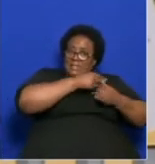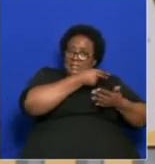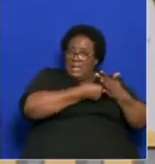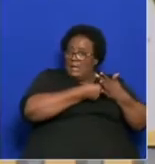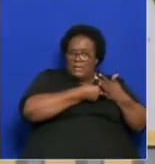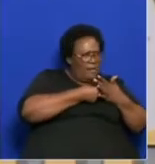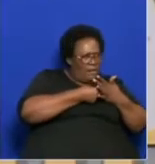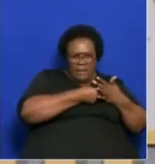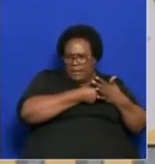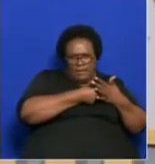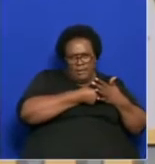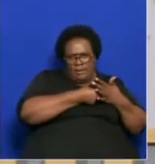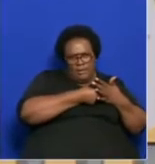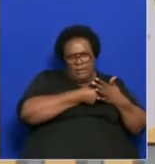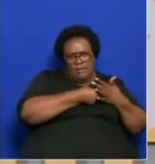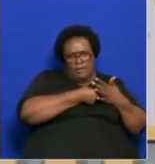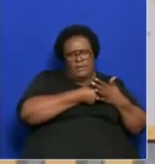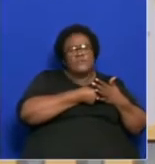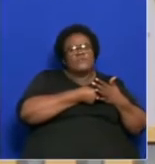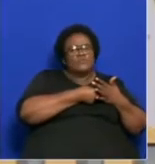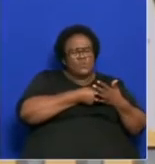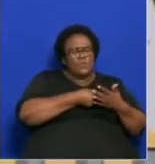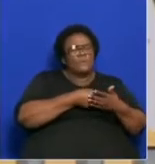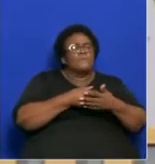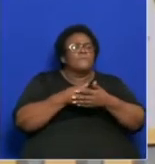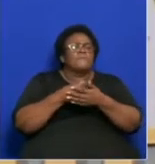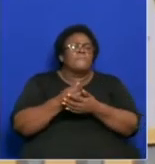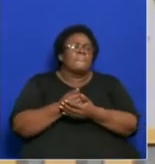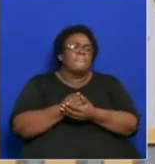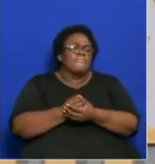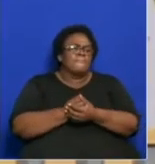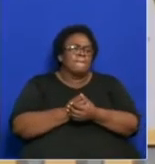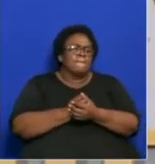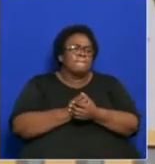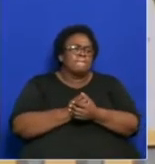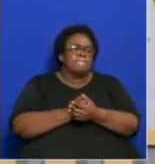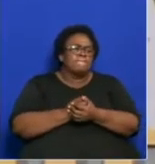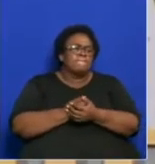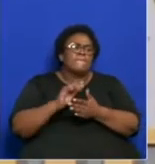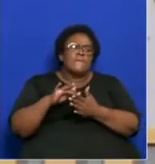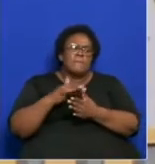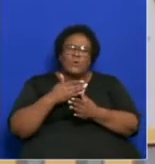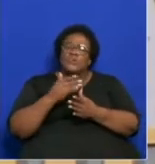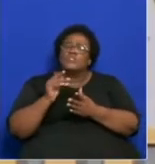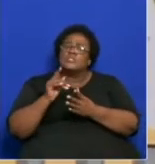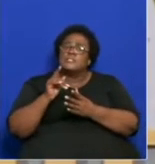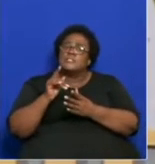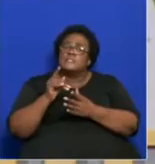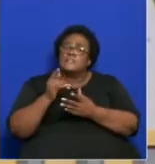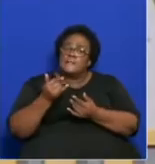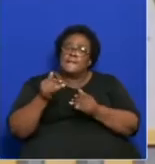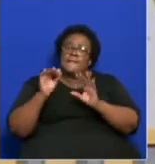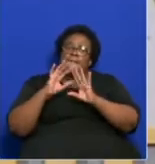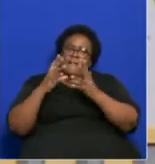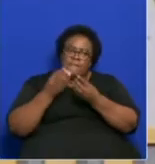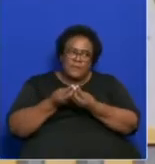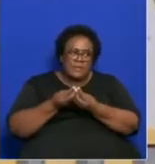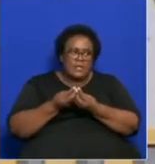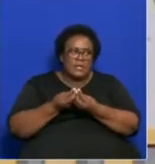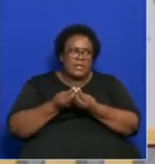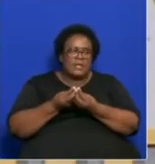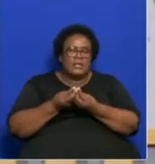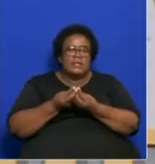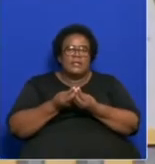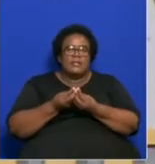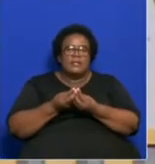fact that everything would have been done according to the book,